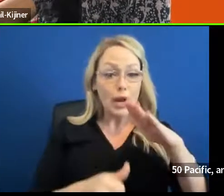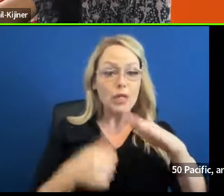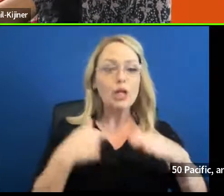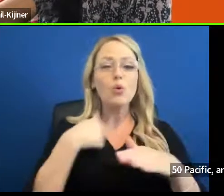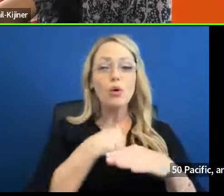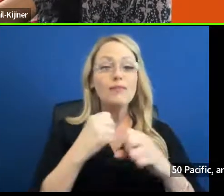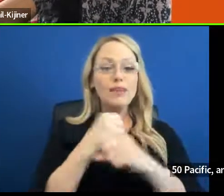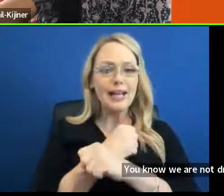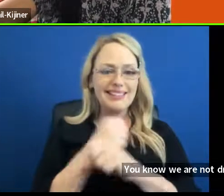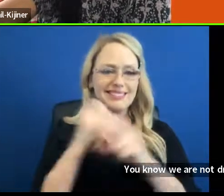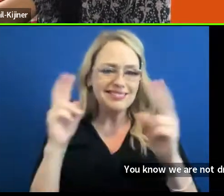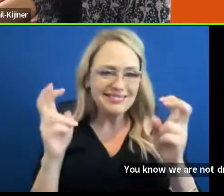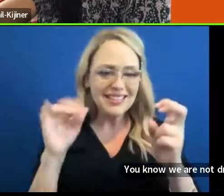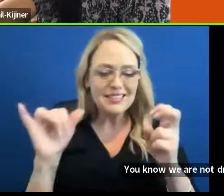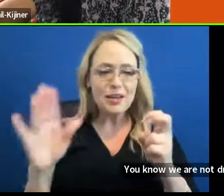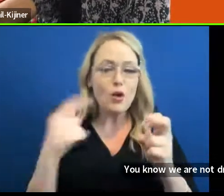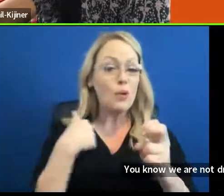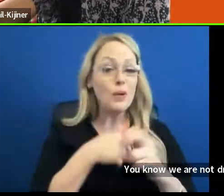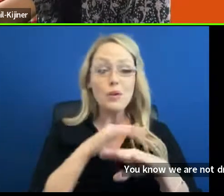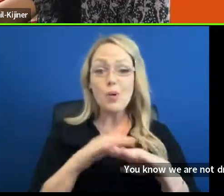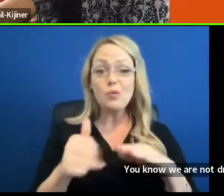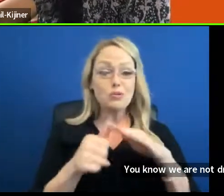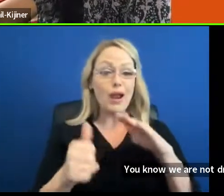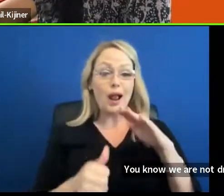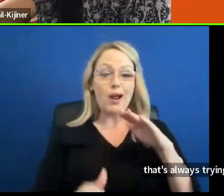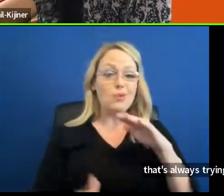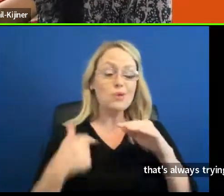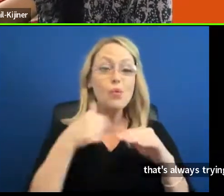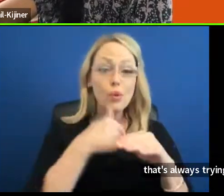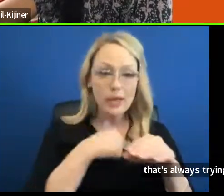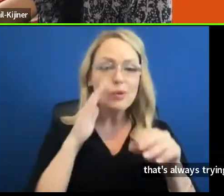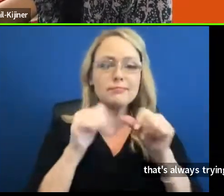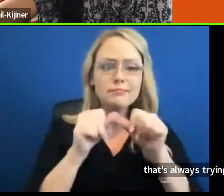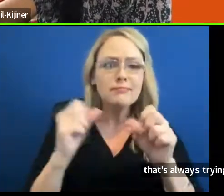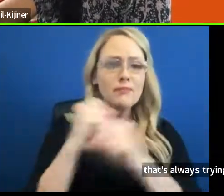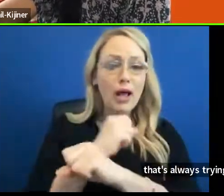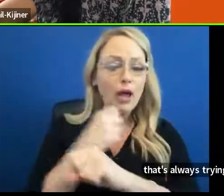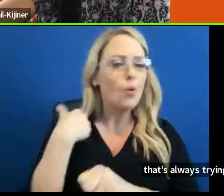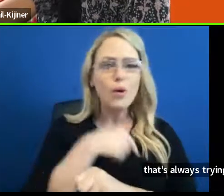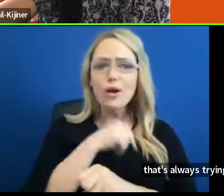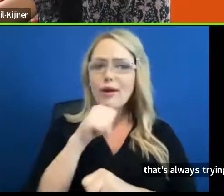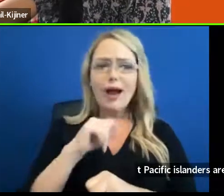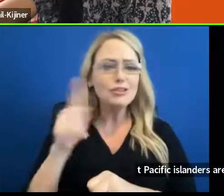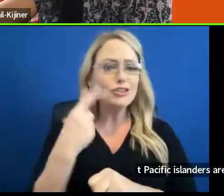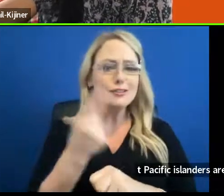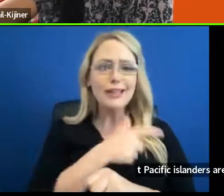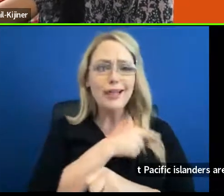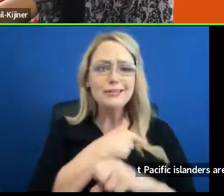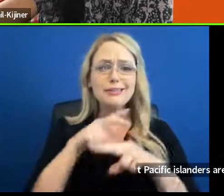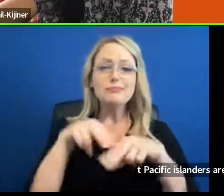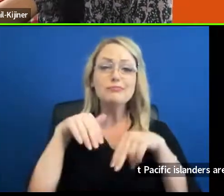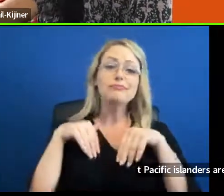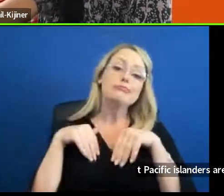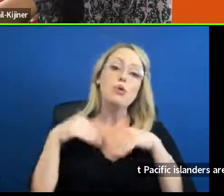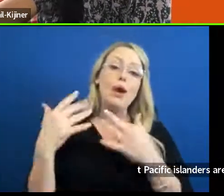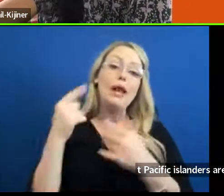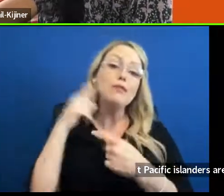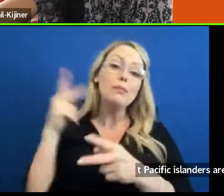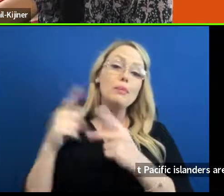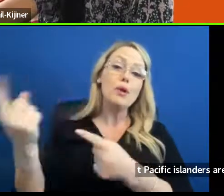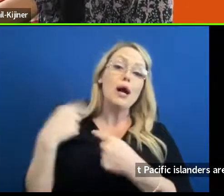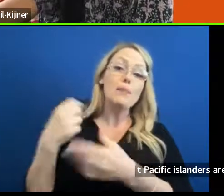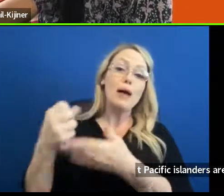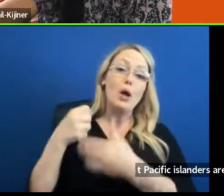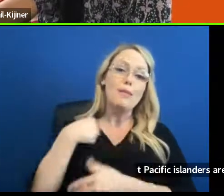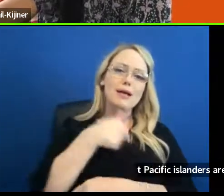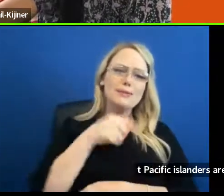to put out the message that Pacific Islanders aren't just sitting around, you know, waiting or for handouts. You know, we're fighting